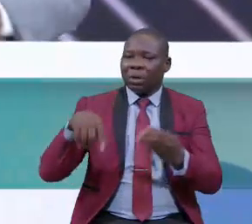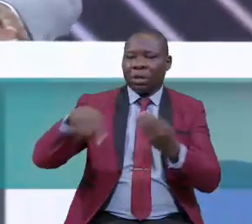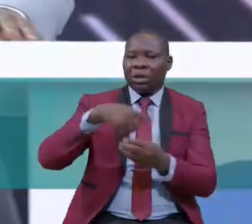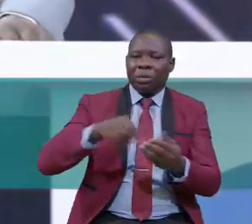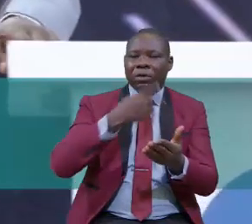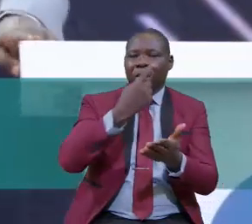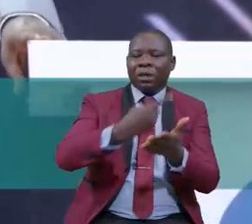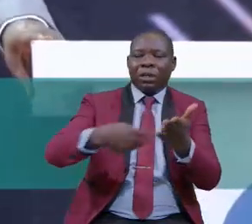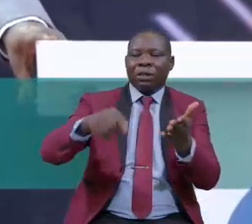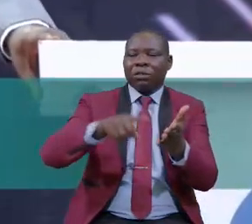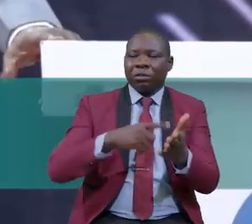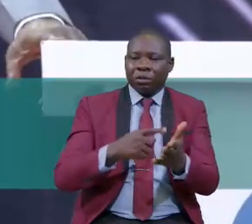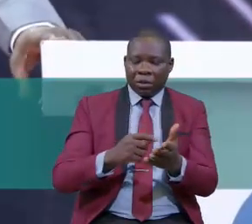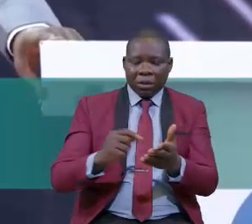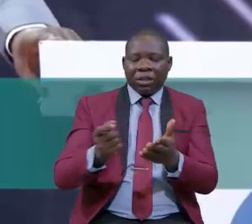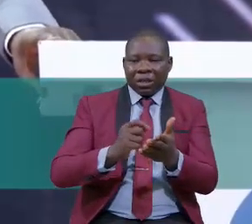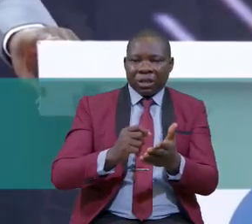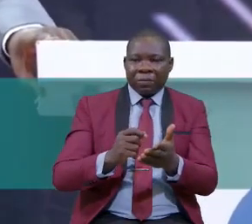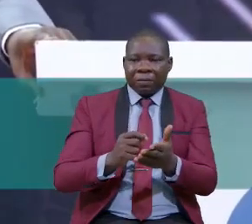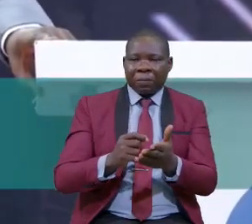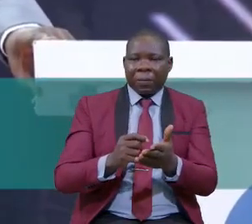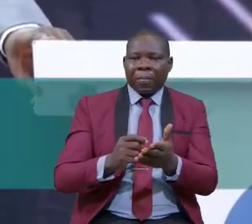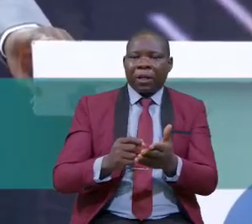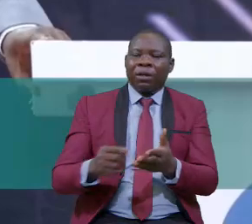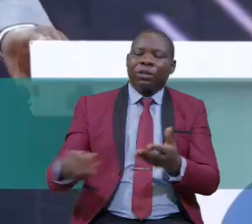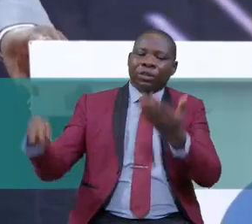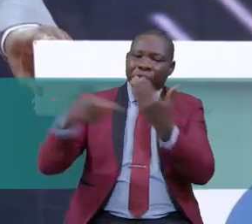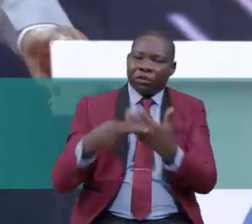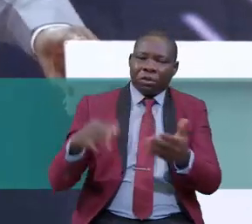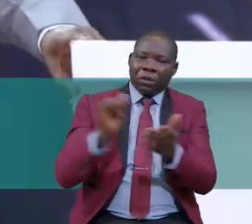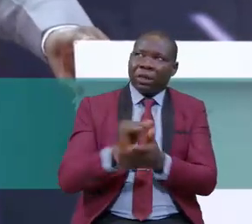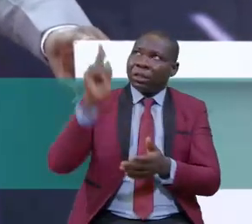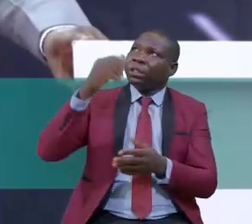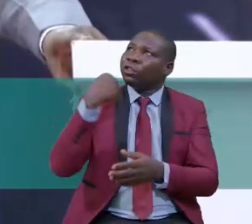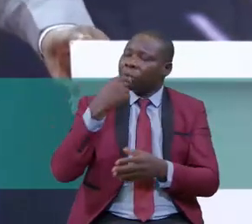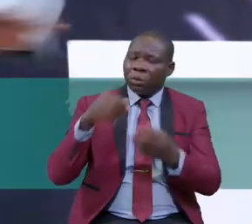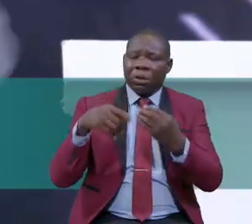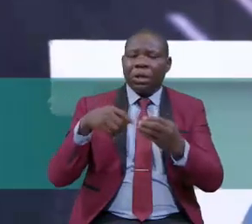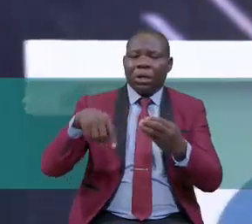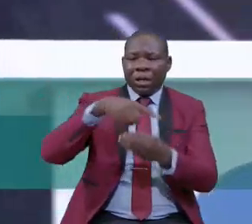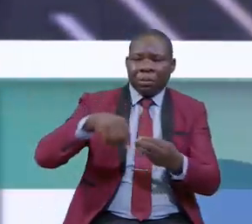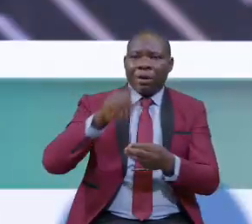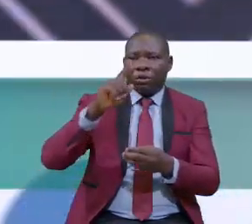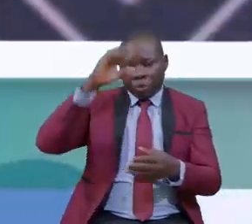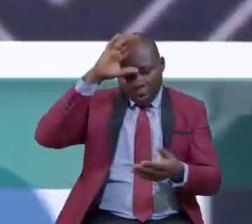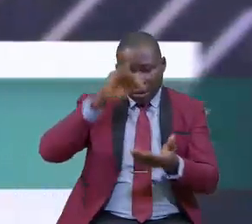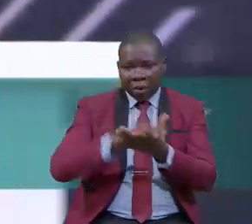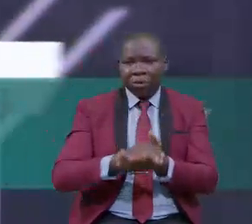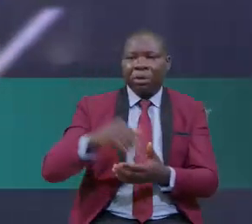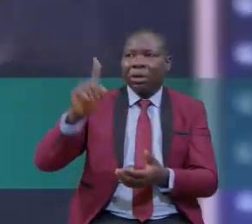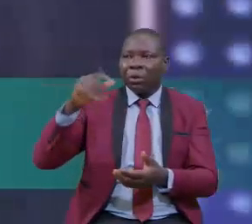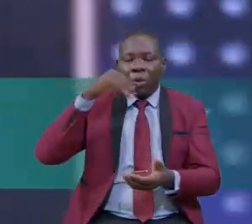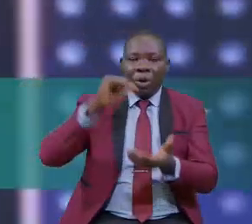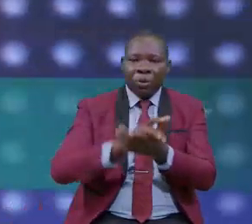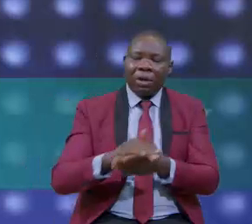man, one woman, until death do them part. Restore that. He spoke about